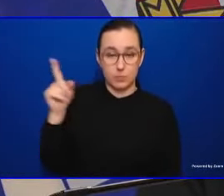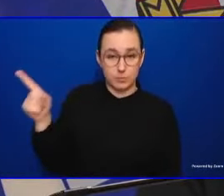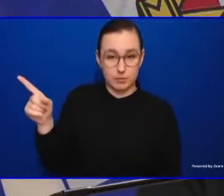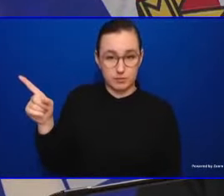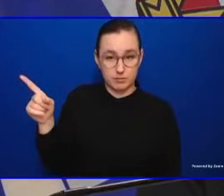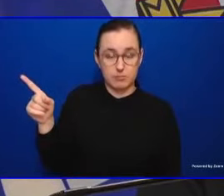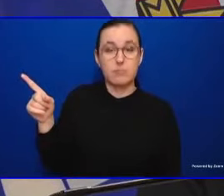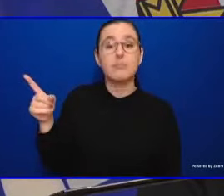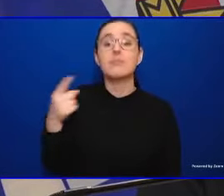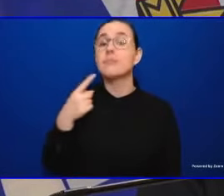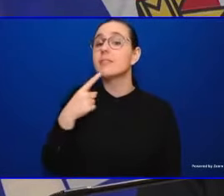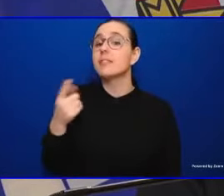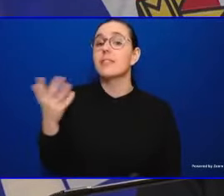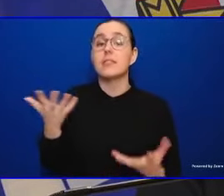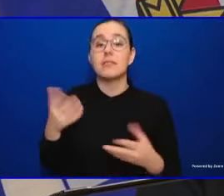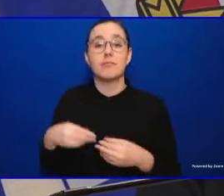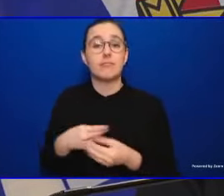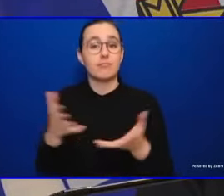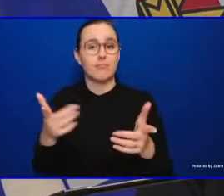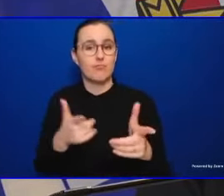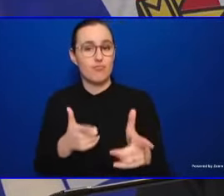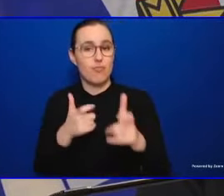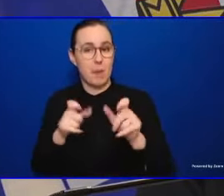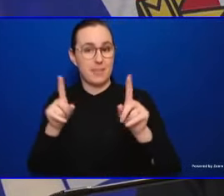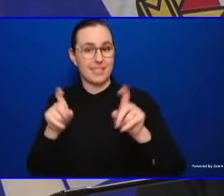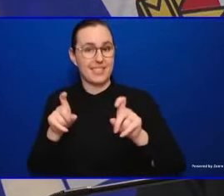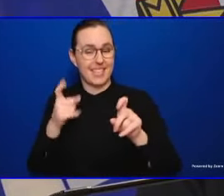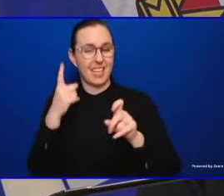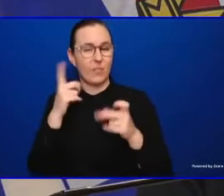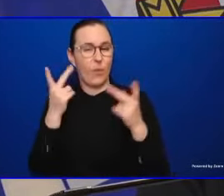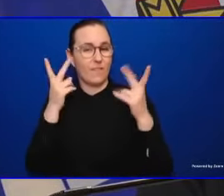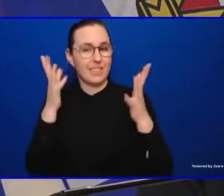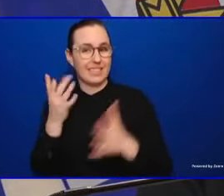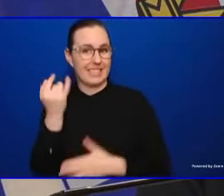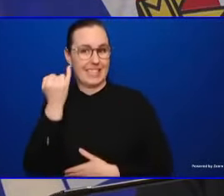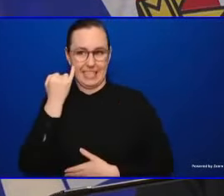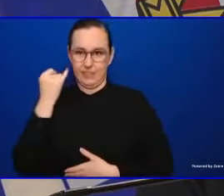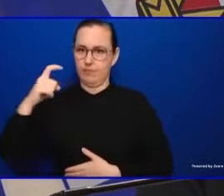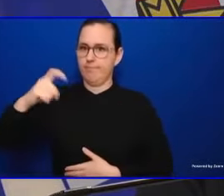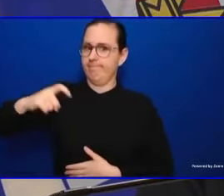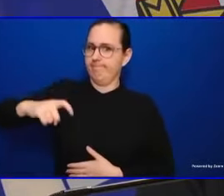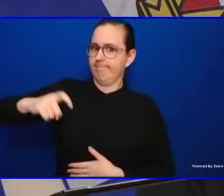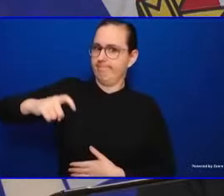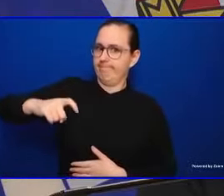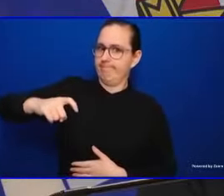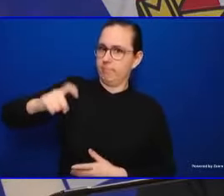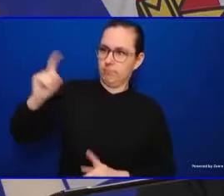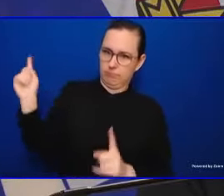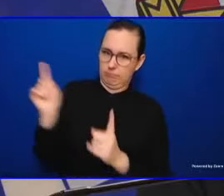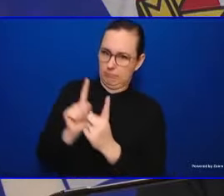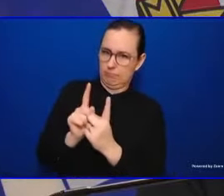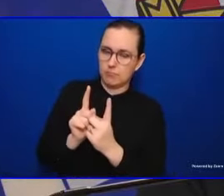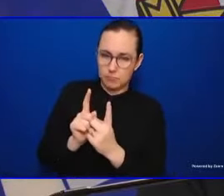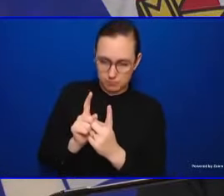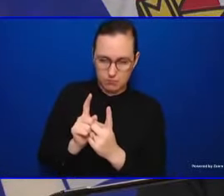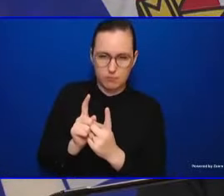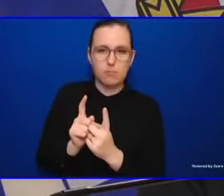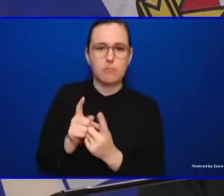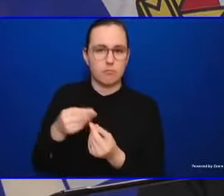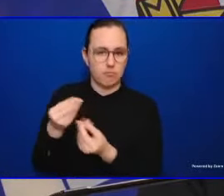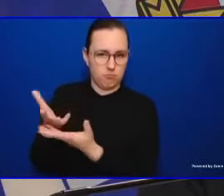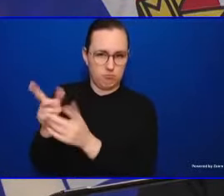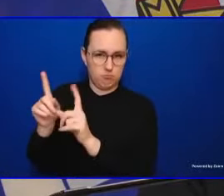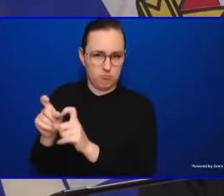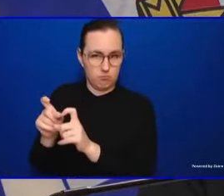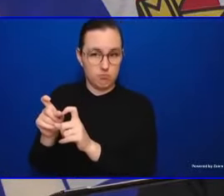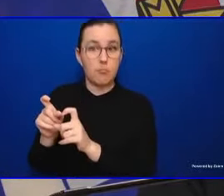visitors, but the visitor then just goes in and visits while the employee waits for the results of the test. That takes about 15 minutes.